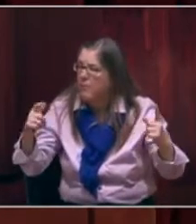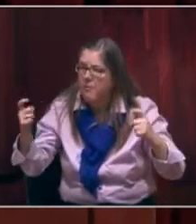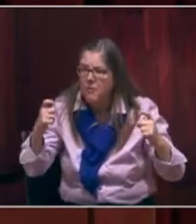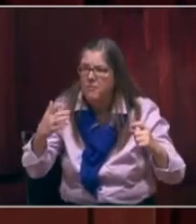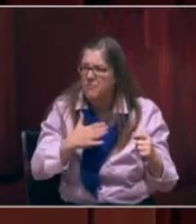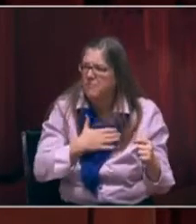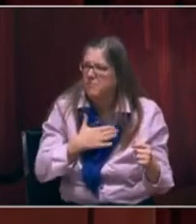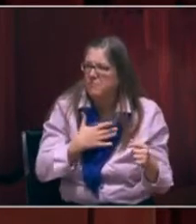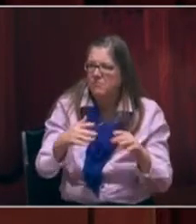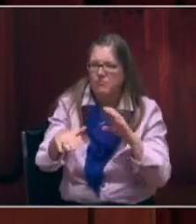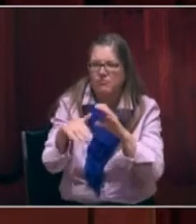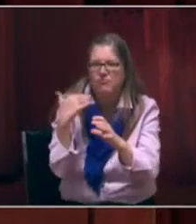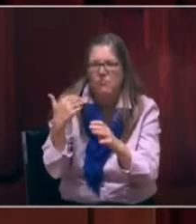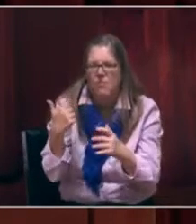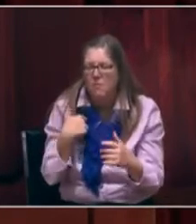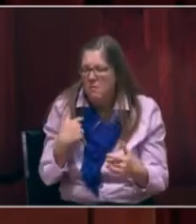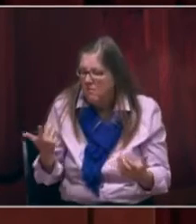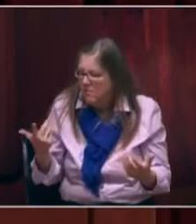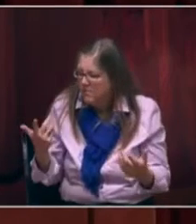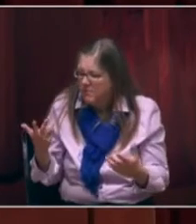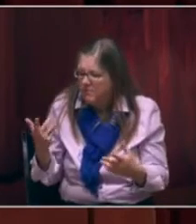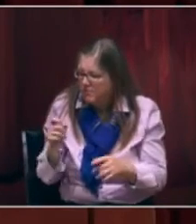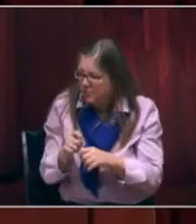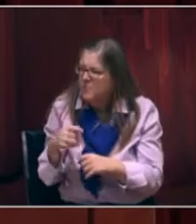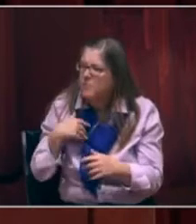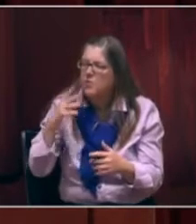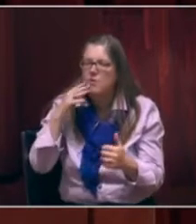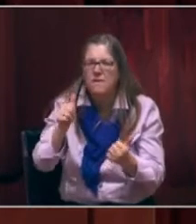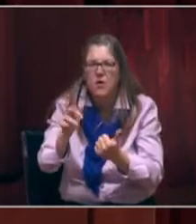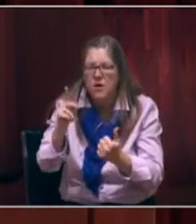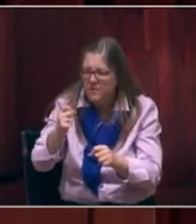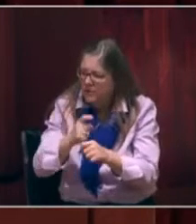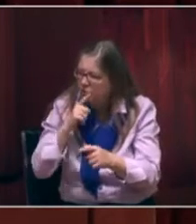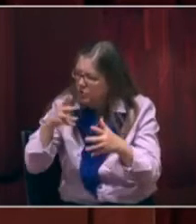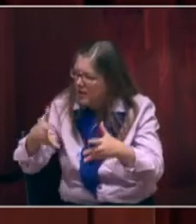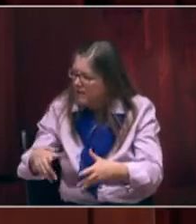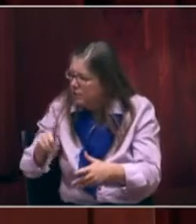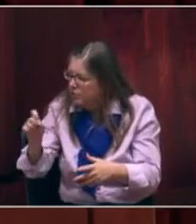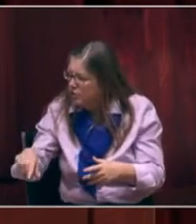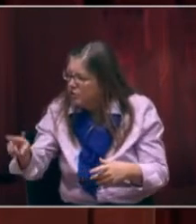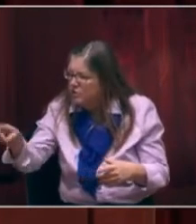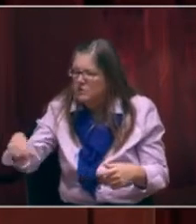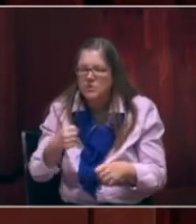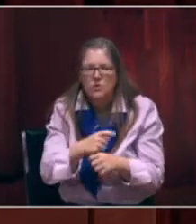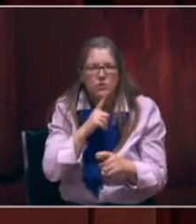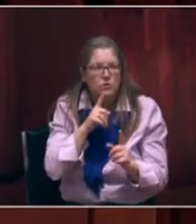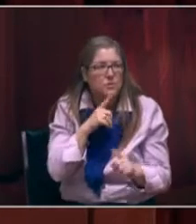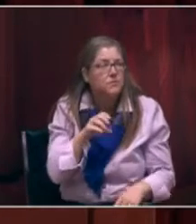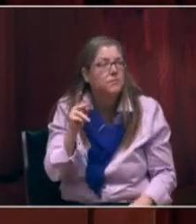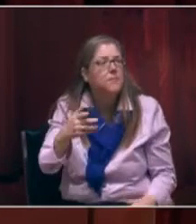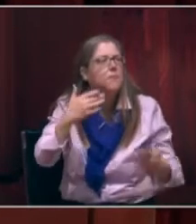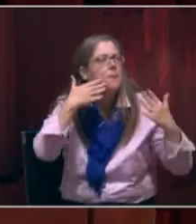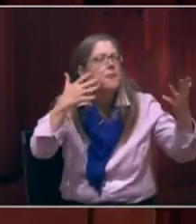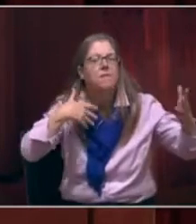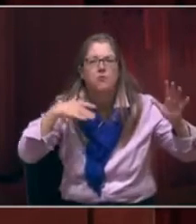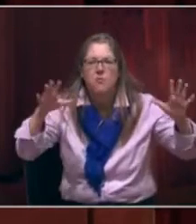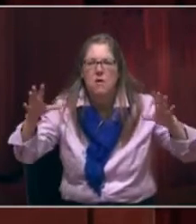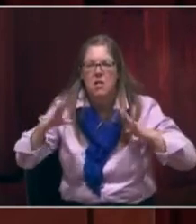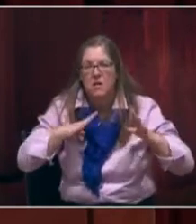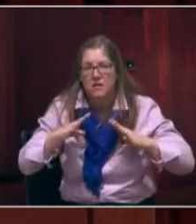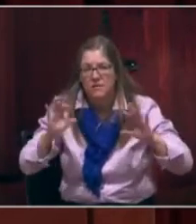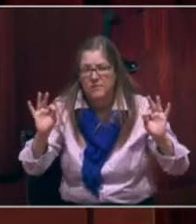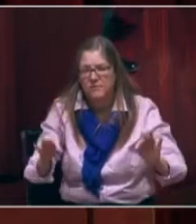to me in the email offline. And Shannon, I'll follow up with you to grab whatever else was in chat and make sure we can respond to them. So thank you. Have a great holiday, everyone.